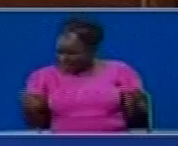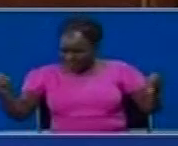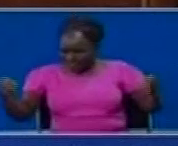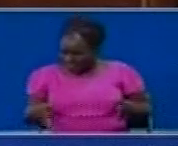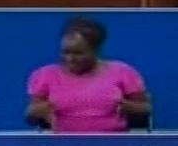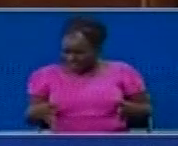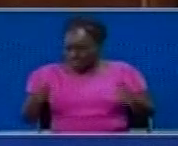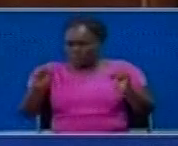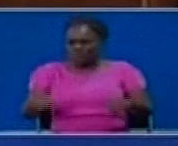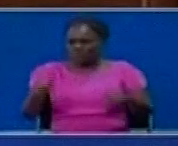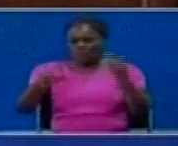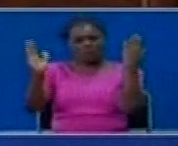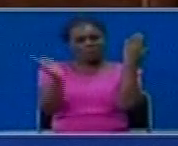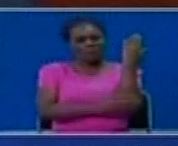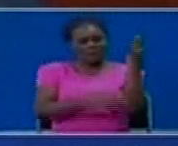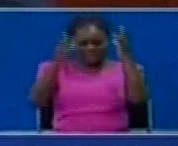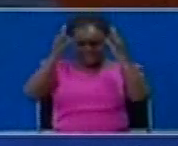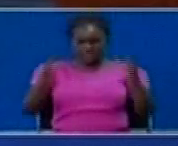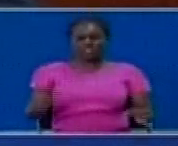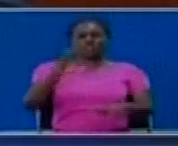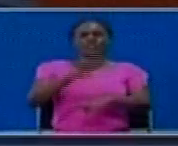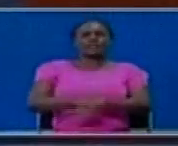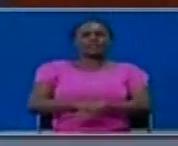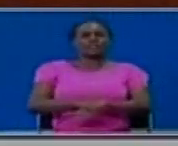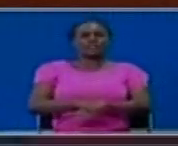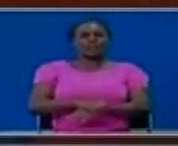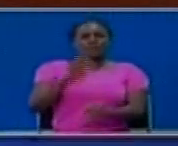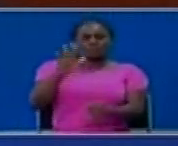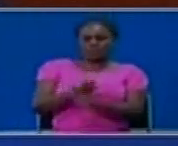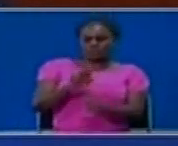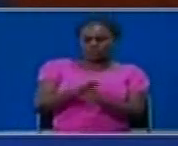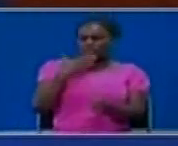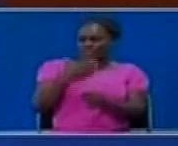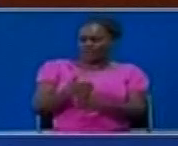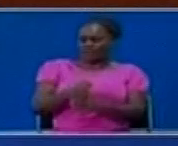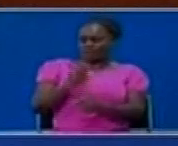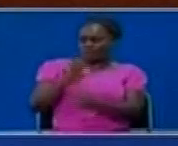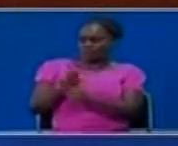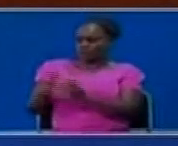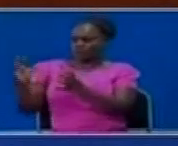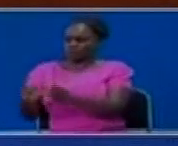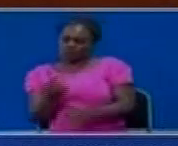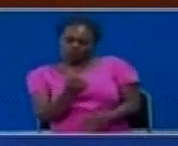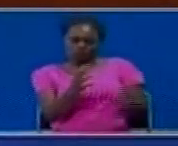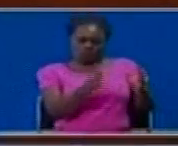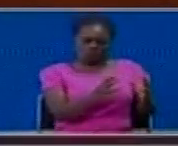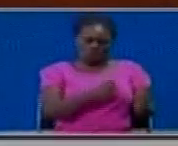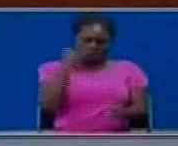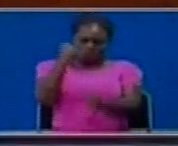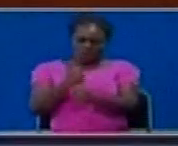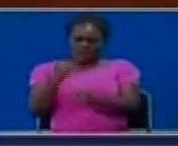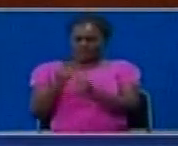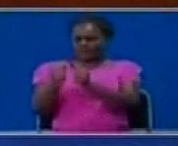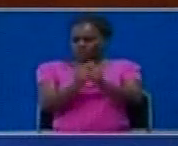likely to have a bad decision. I thank the majority and the minority sides for the cooperation and